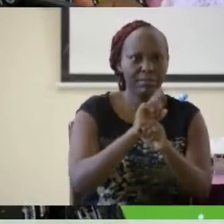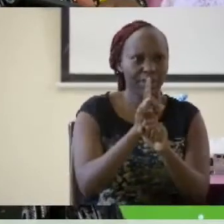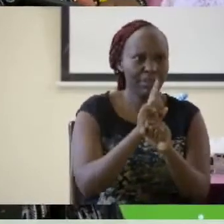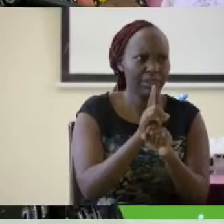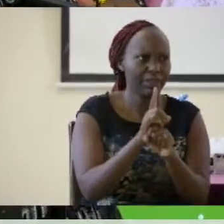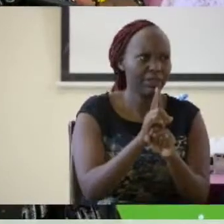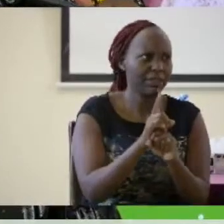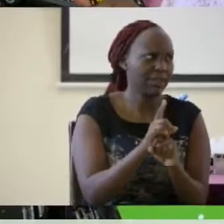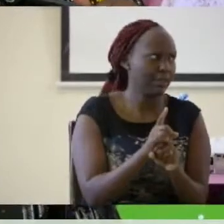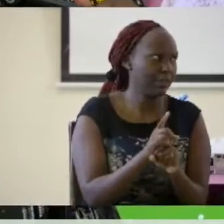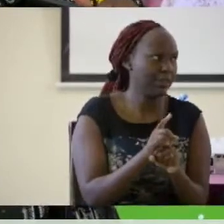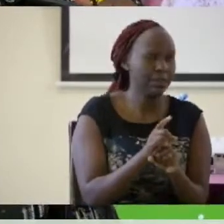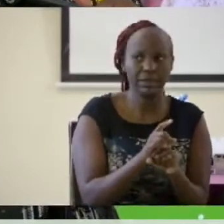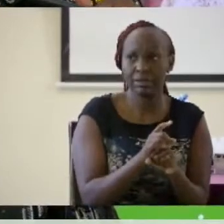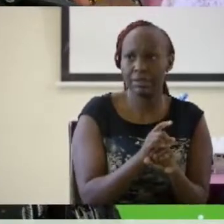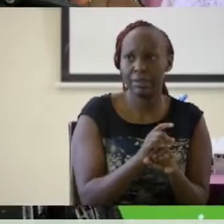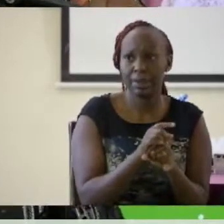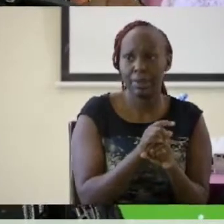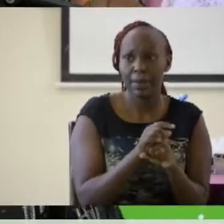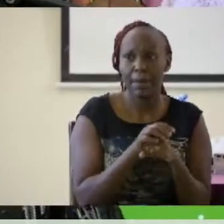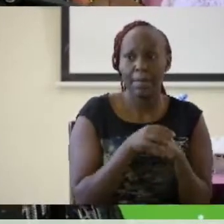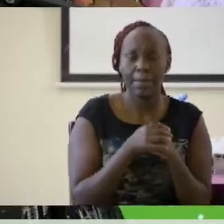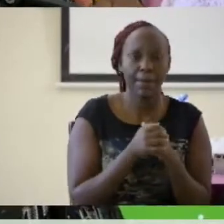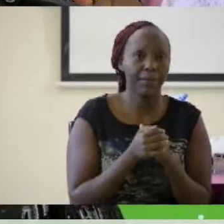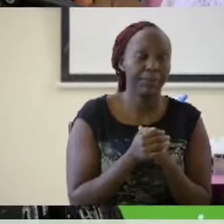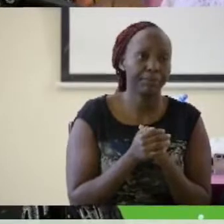I'll move to the